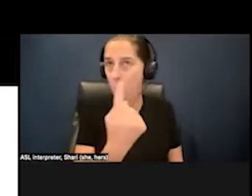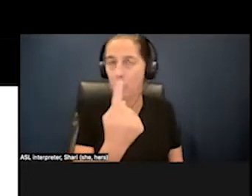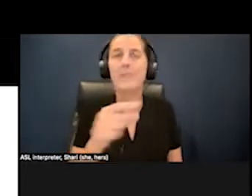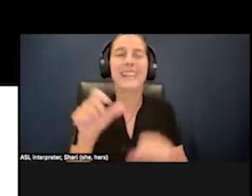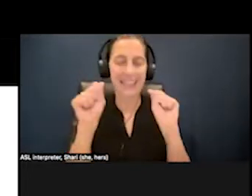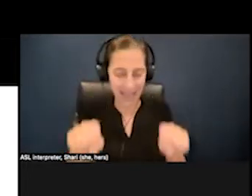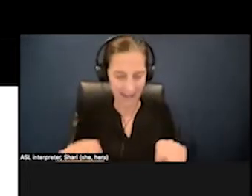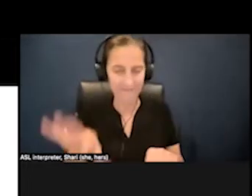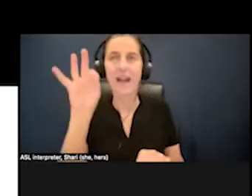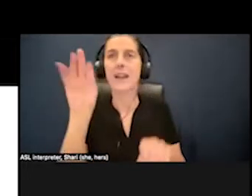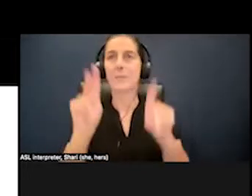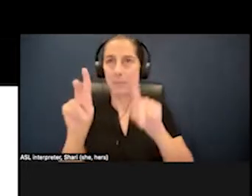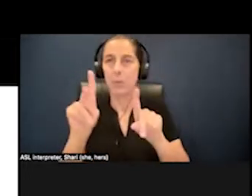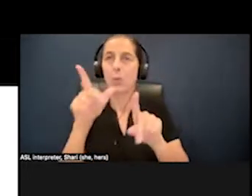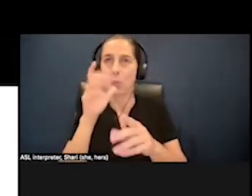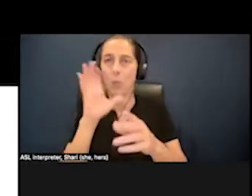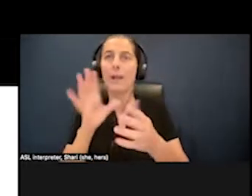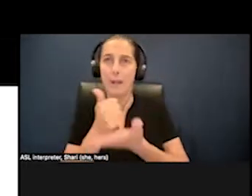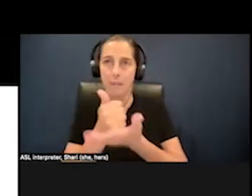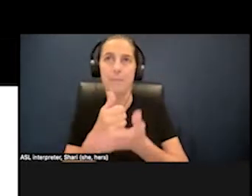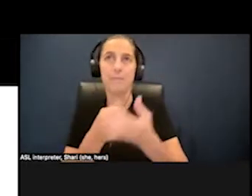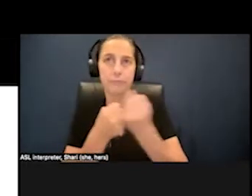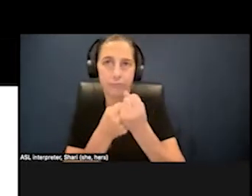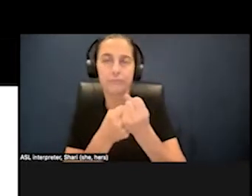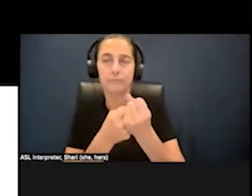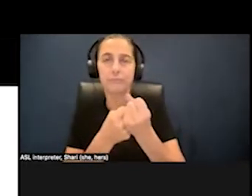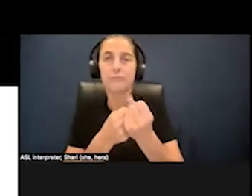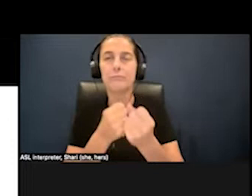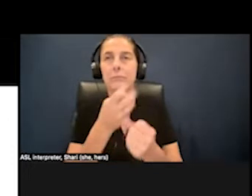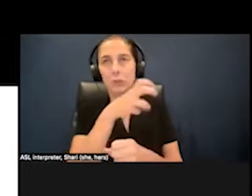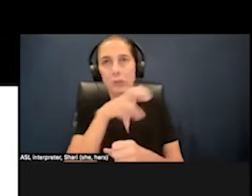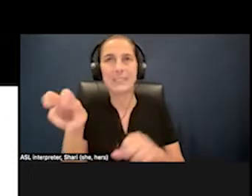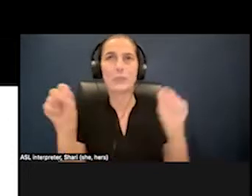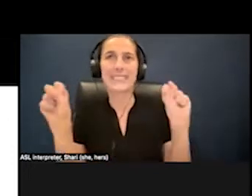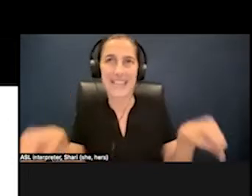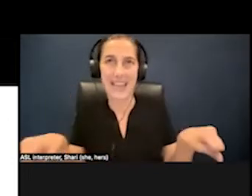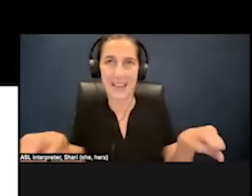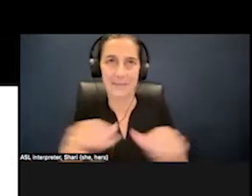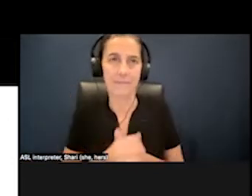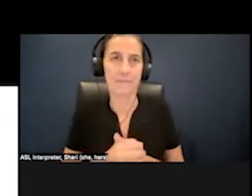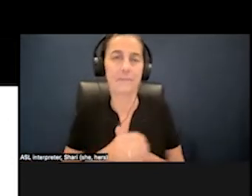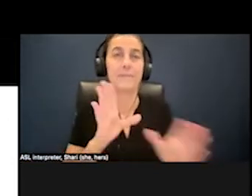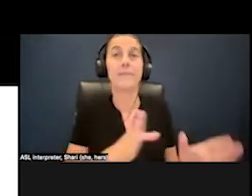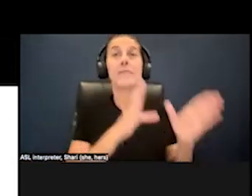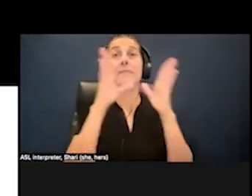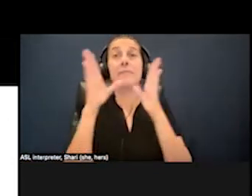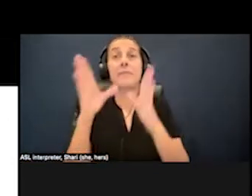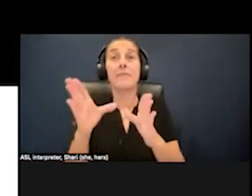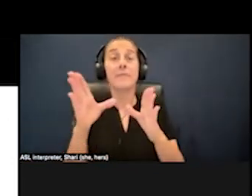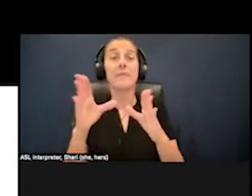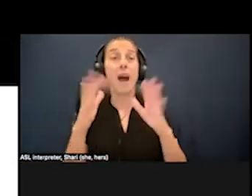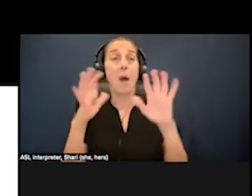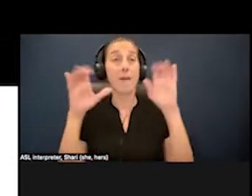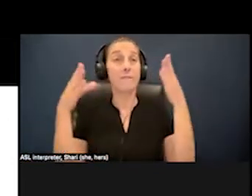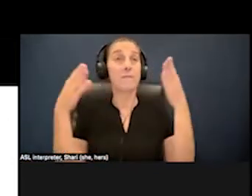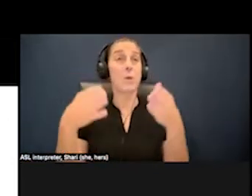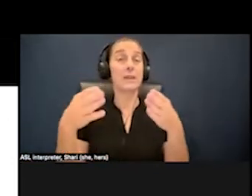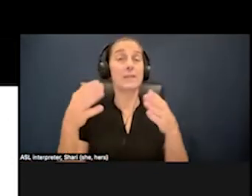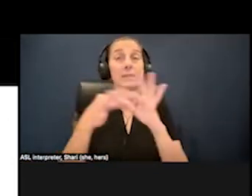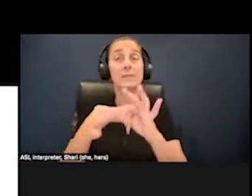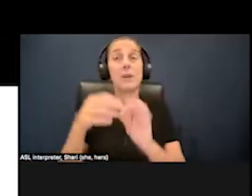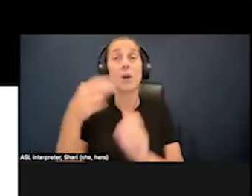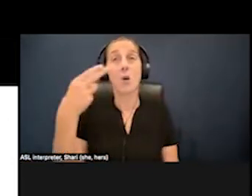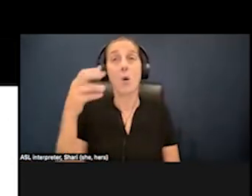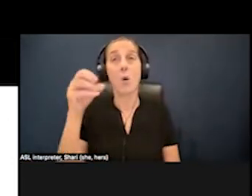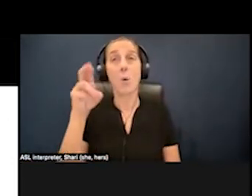The last thing I want to talk about here is the informed consent model of gender affirming hormone treatment, which is